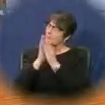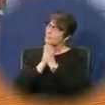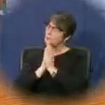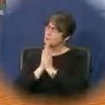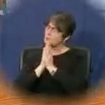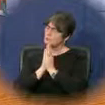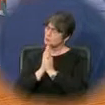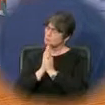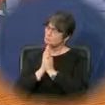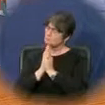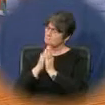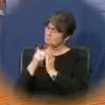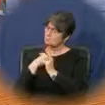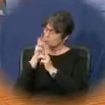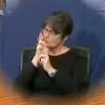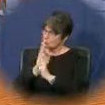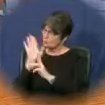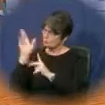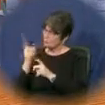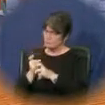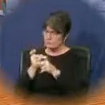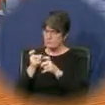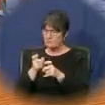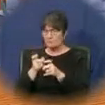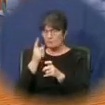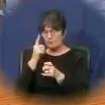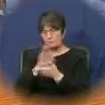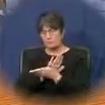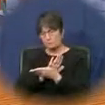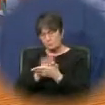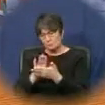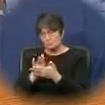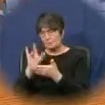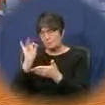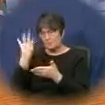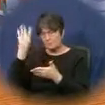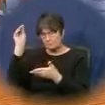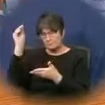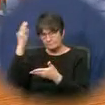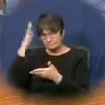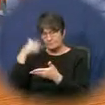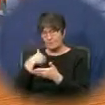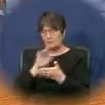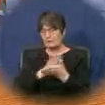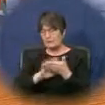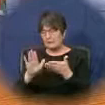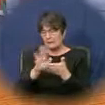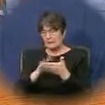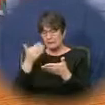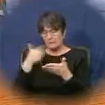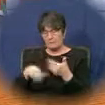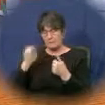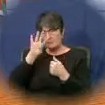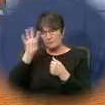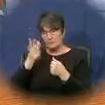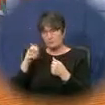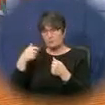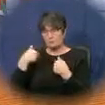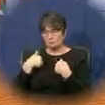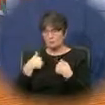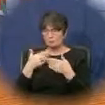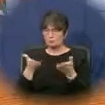sincere respect for your gifts, that through the purifying action of your grace, we may be cleansed by the very mysteries we